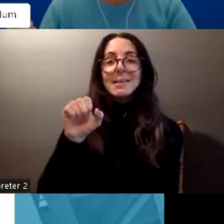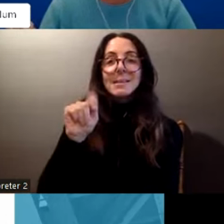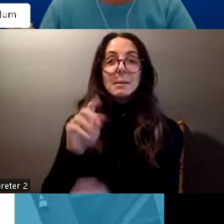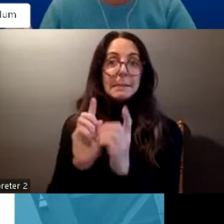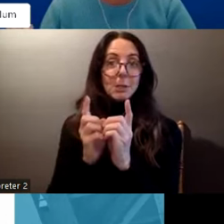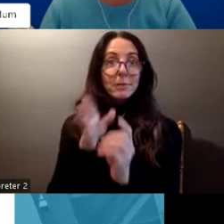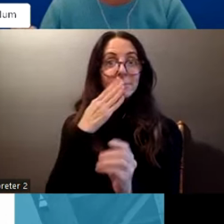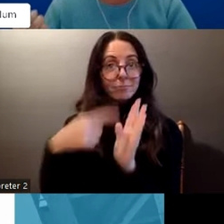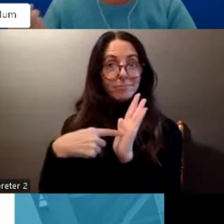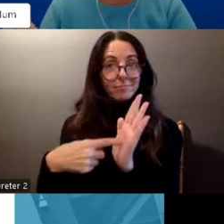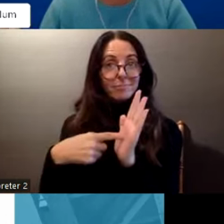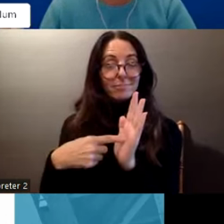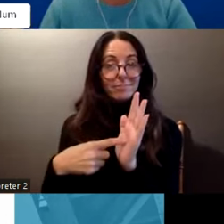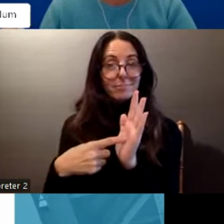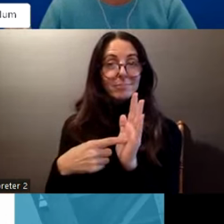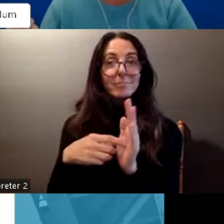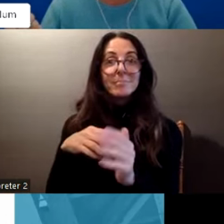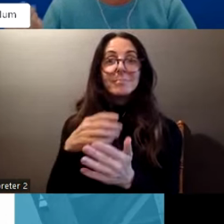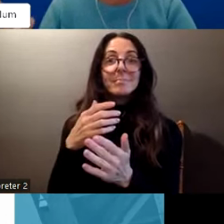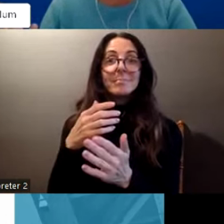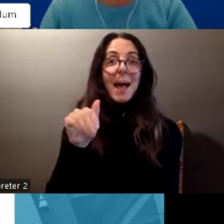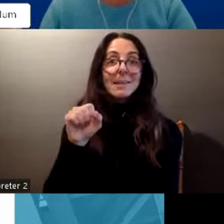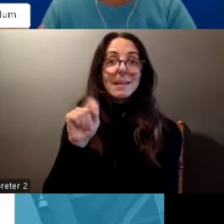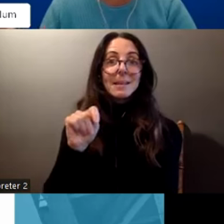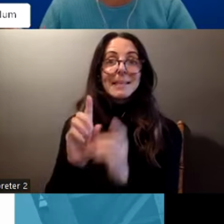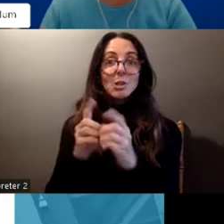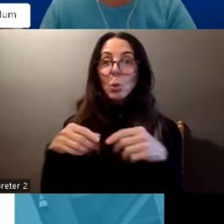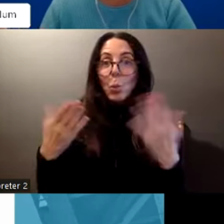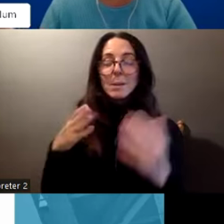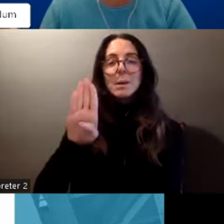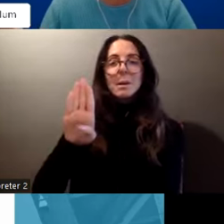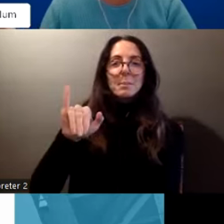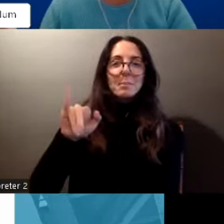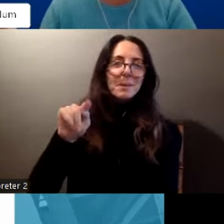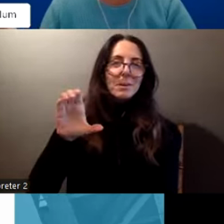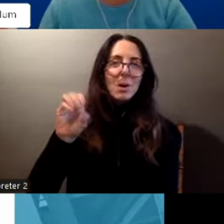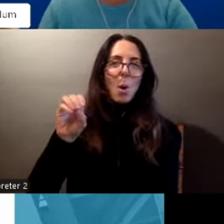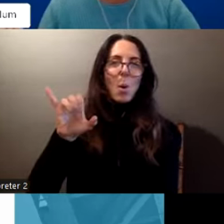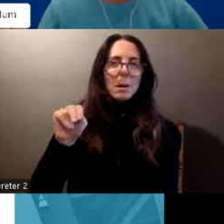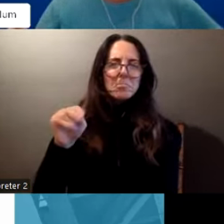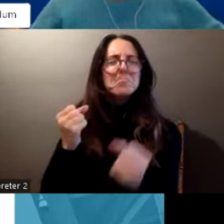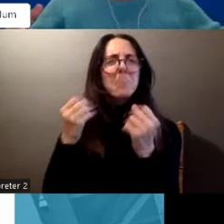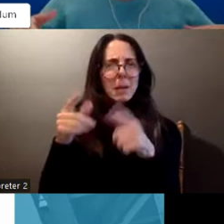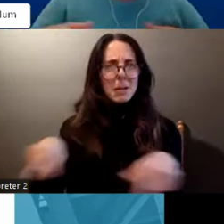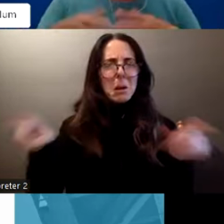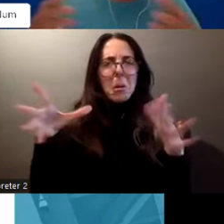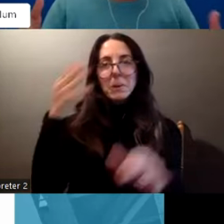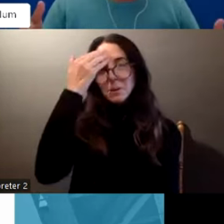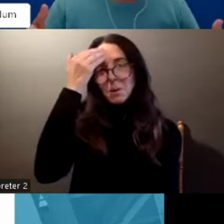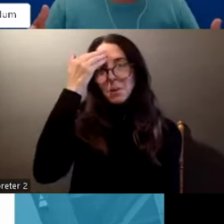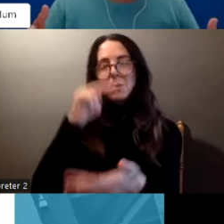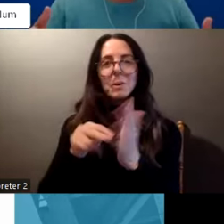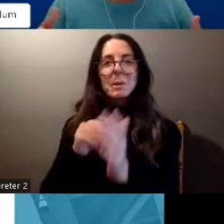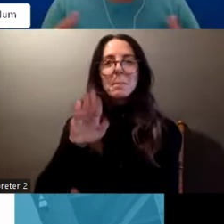of a digital asset would be the Bitcoin. Most people are familiar with Bitcoin. So again, with these